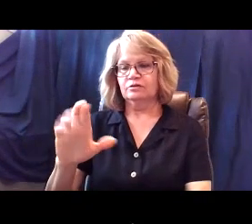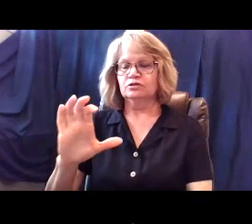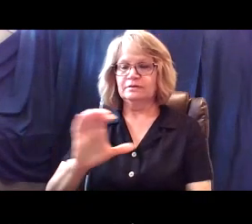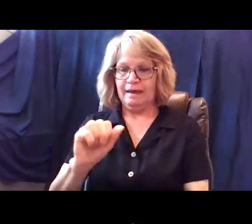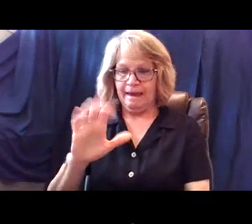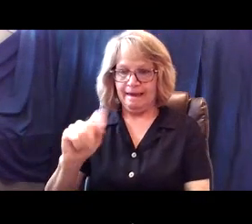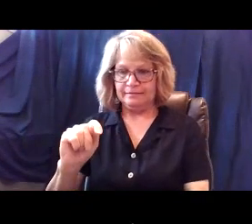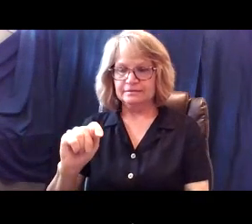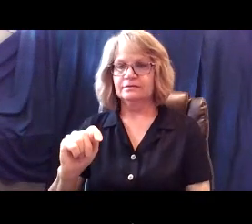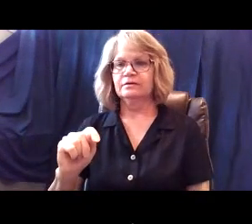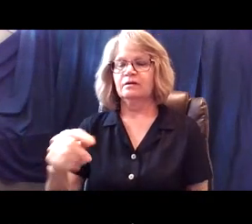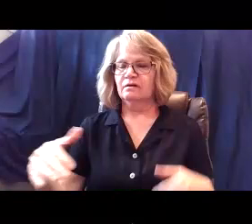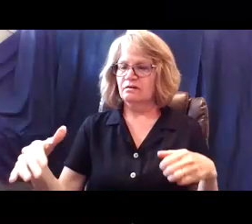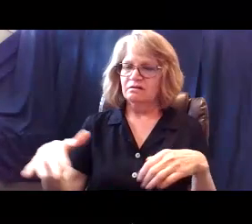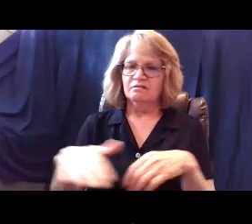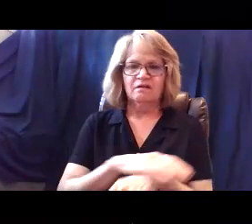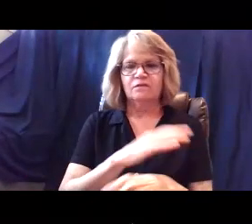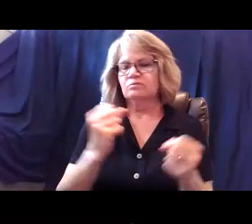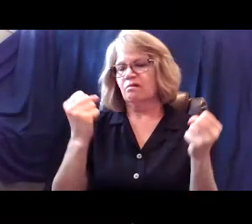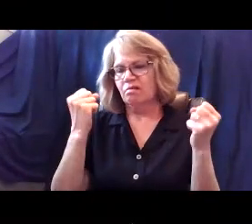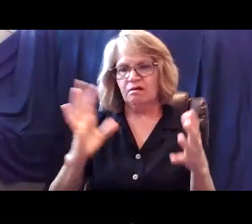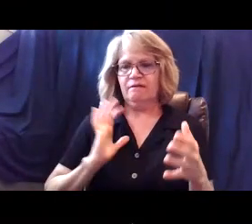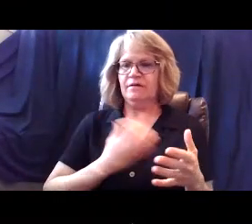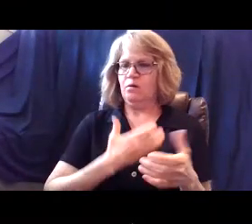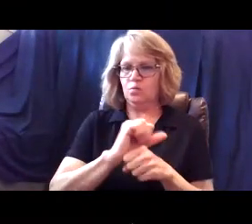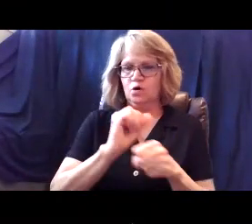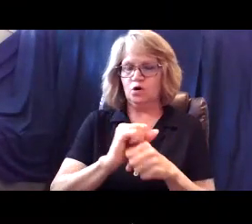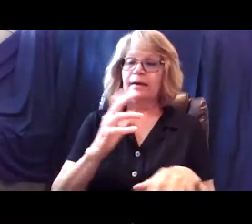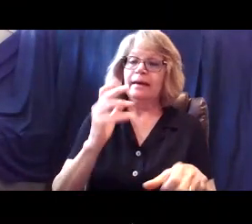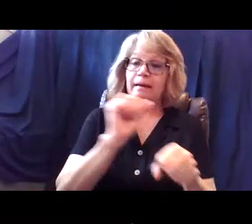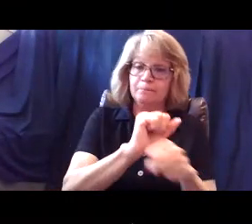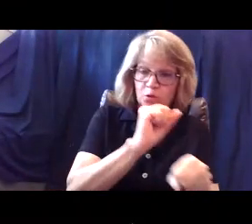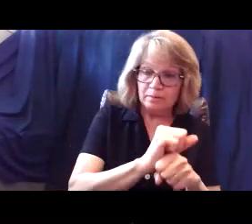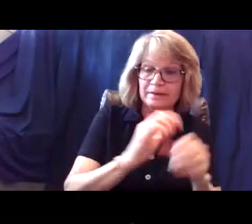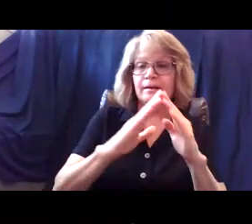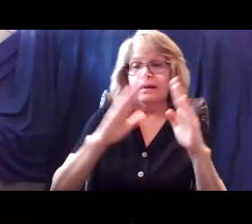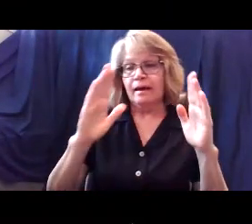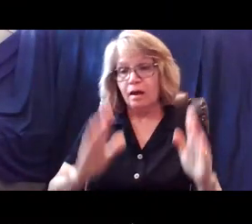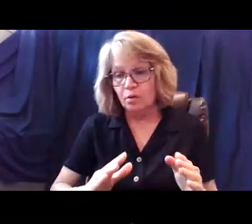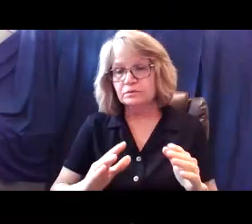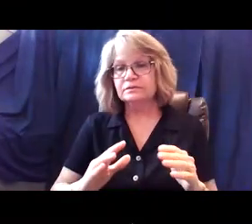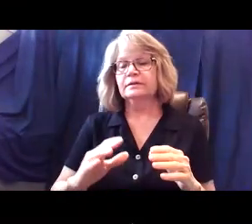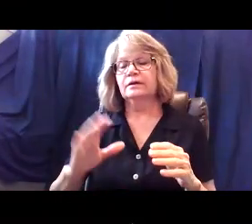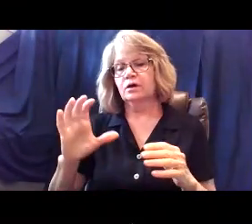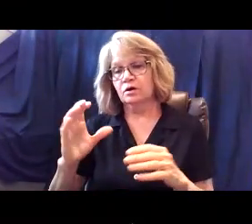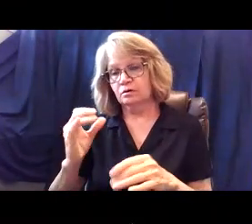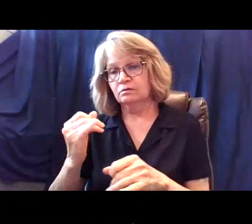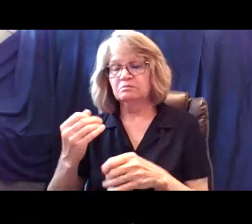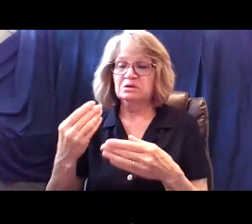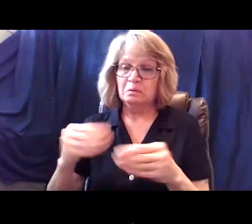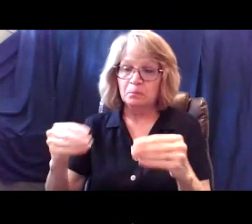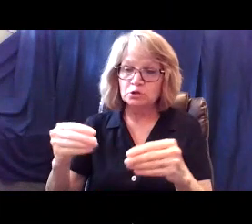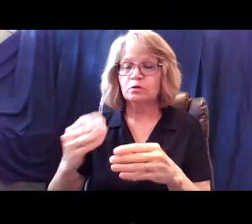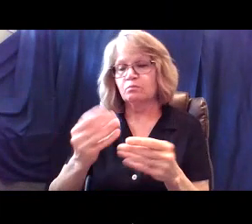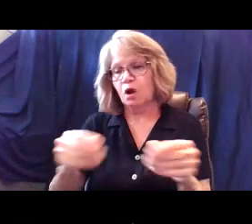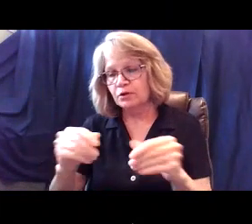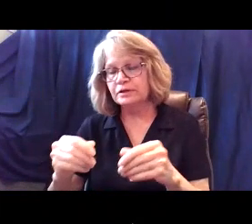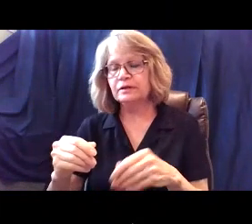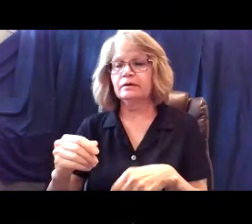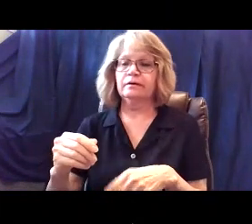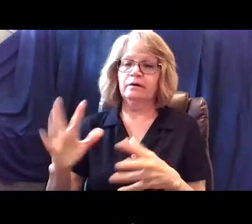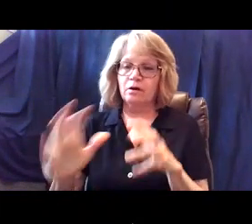bulk of our work. It covers employment, it covers housing, commercial property, public accommodations, as well as